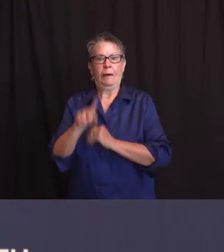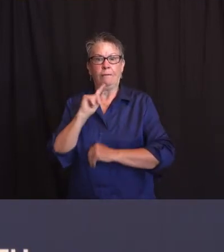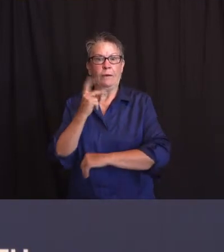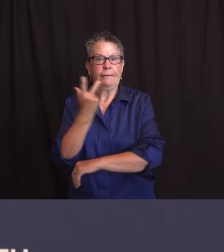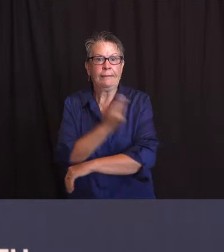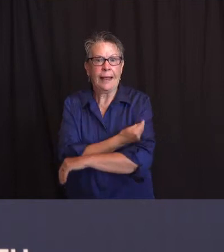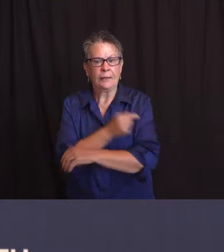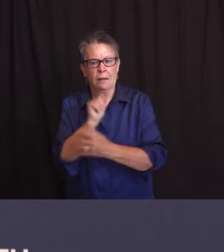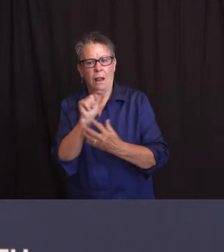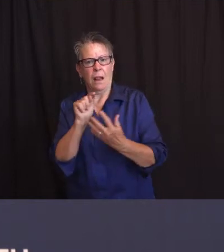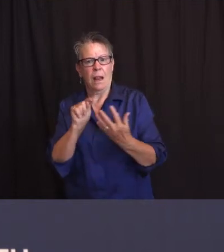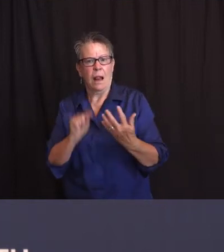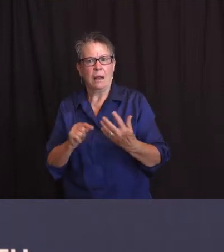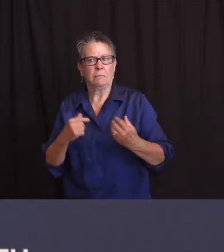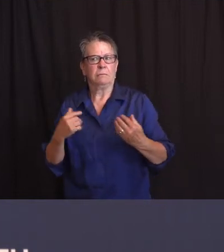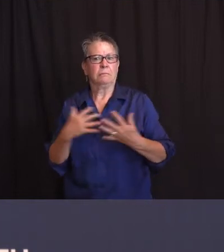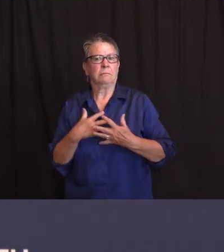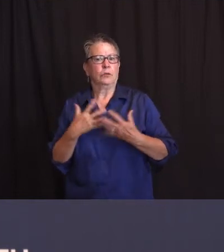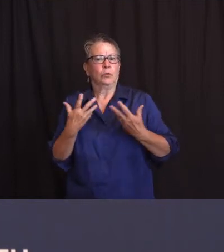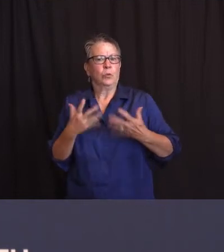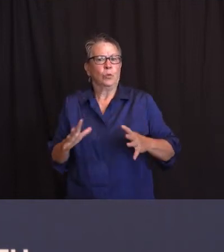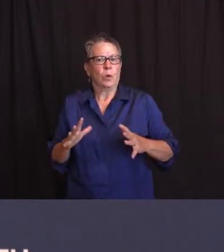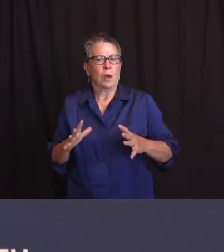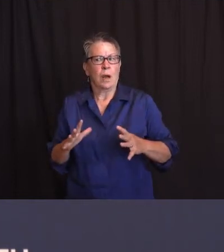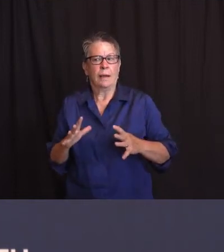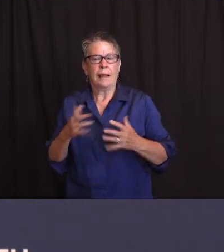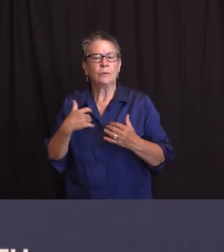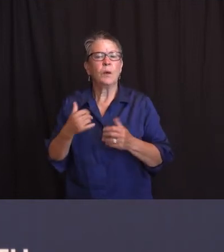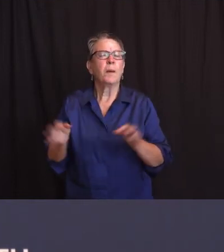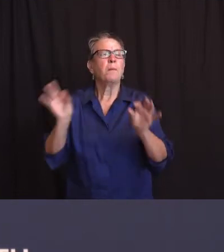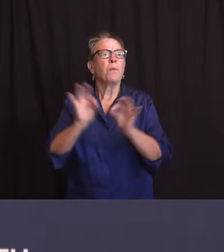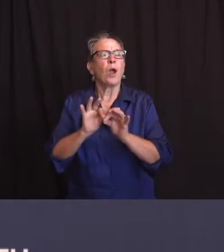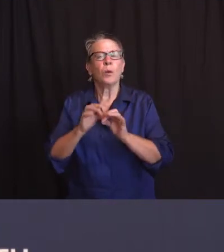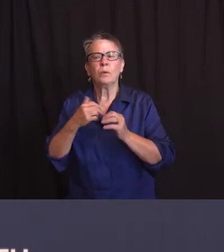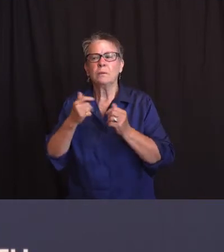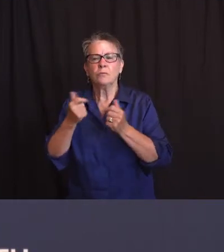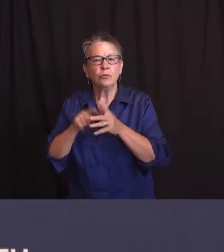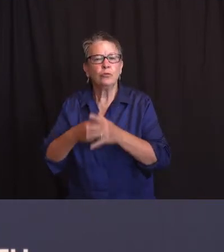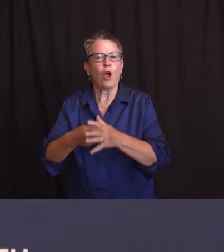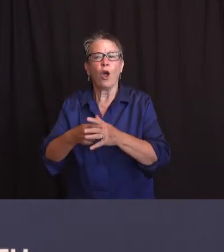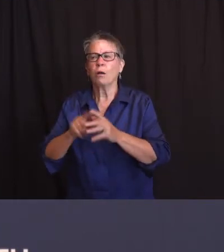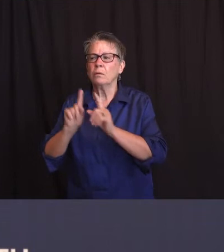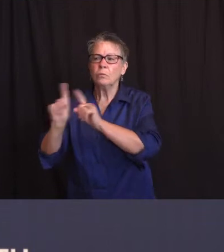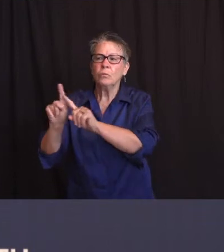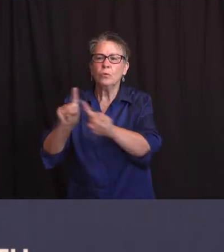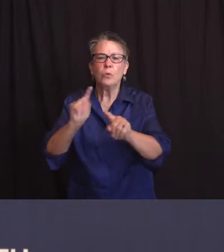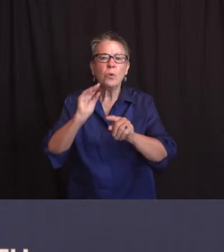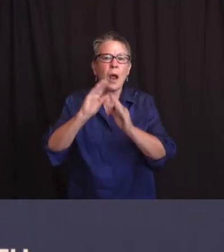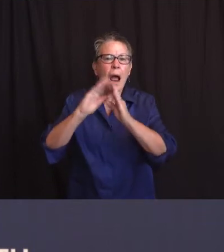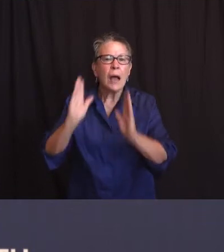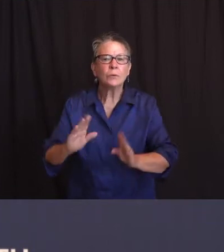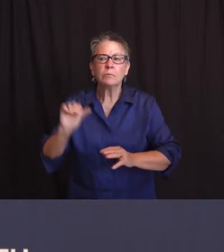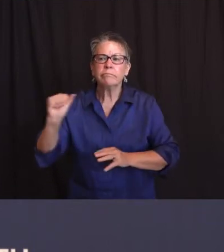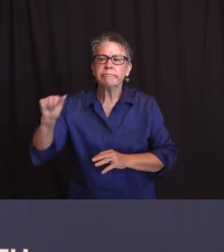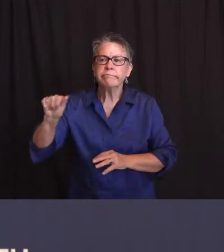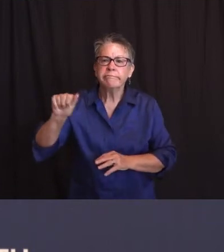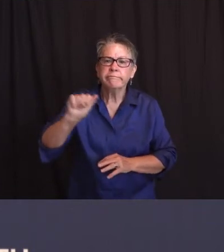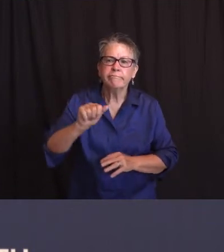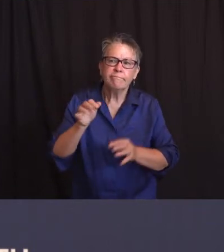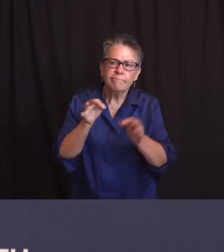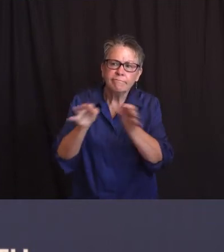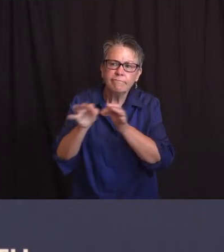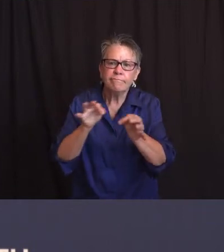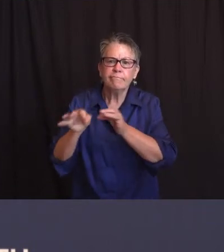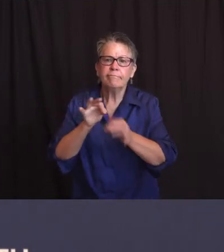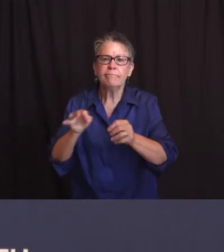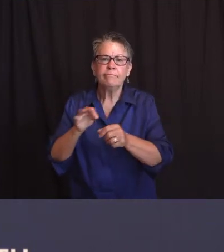that, but also address the question that you asked about kids. And I think from this guy's perspective, you got it right. Kids are just not